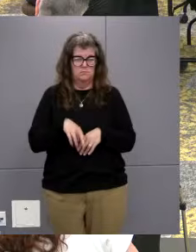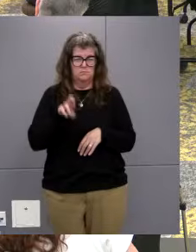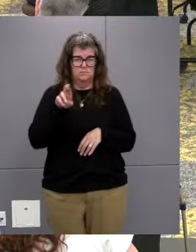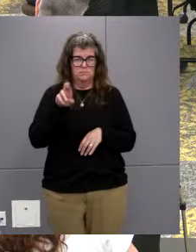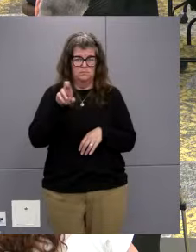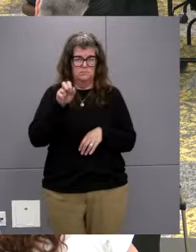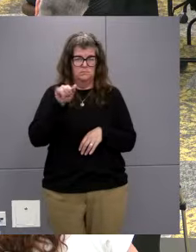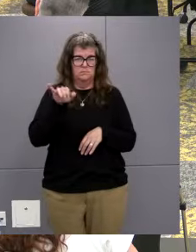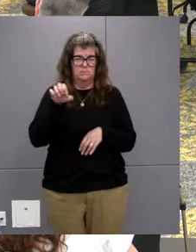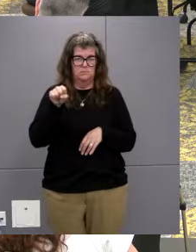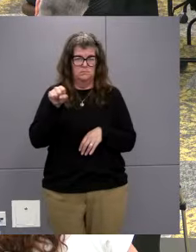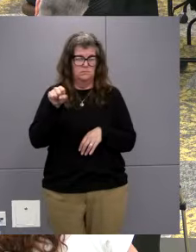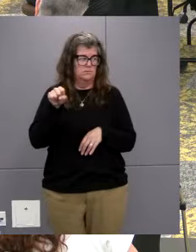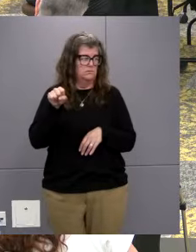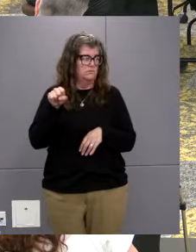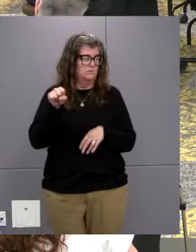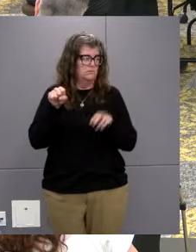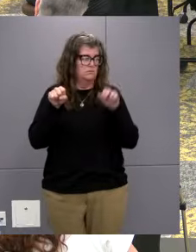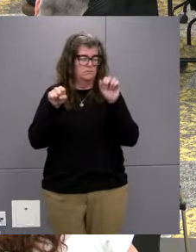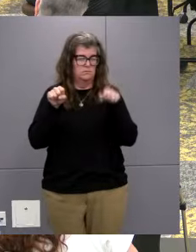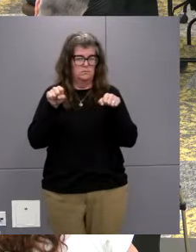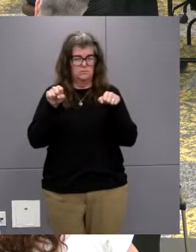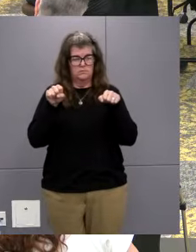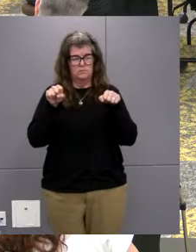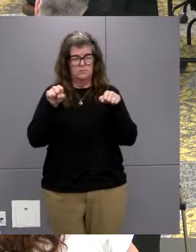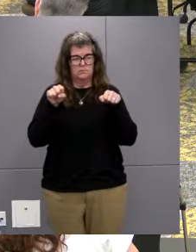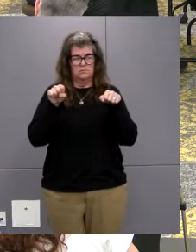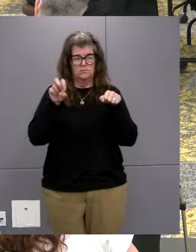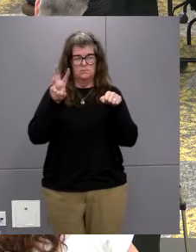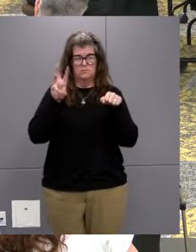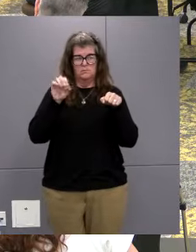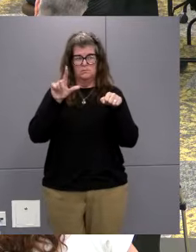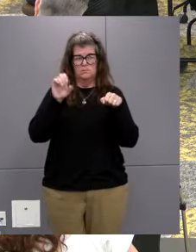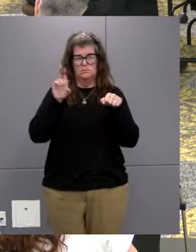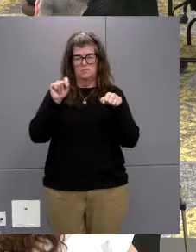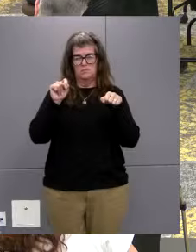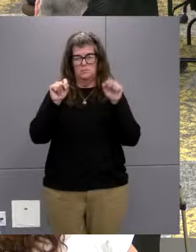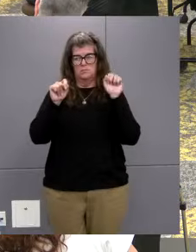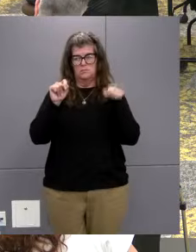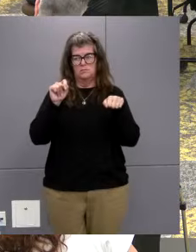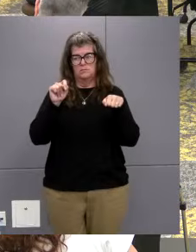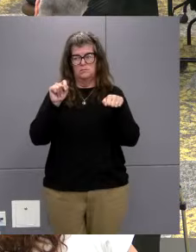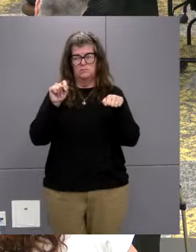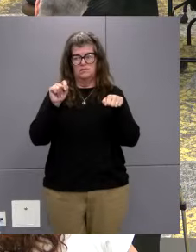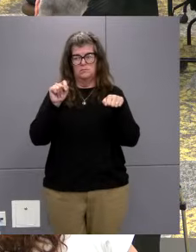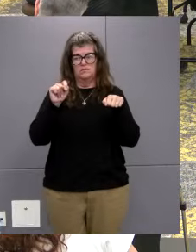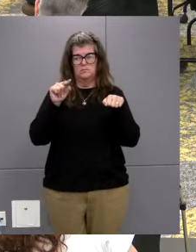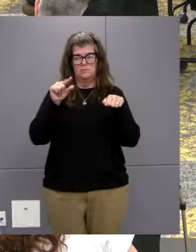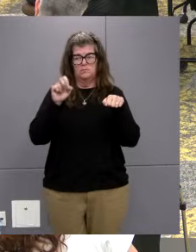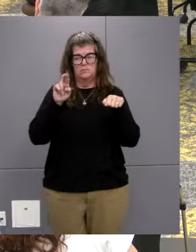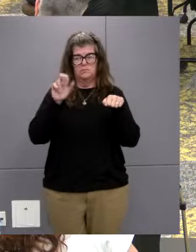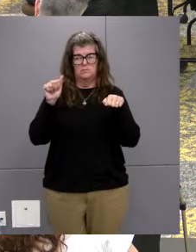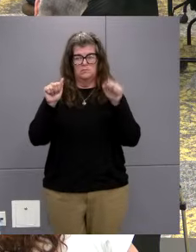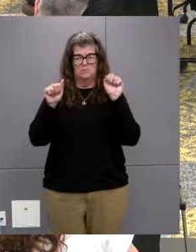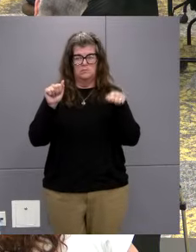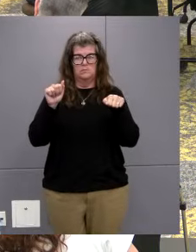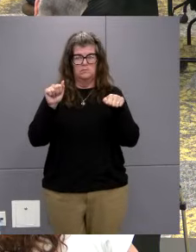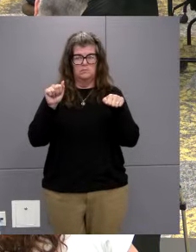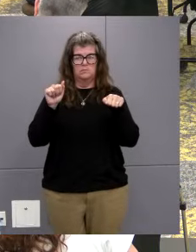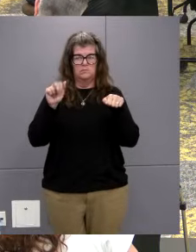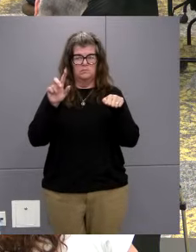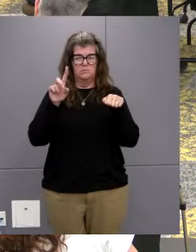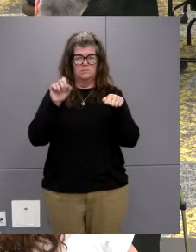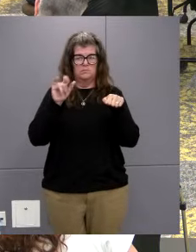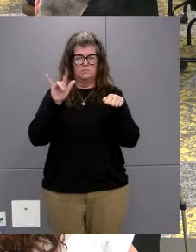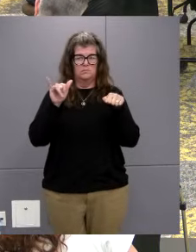Reyes? Yes. Trustee Walcott? Yes. Trustee Guerra? Yes. Trustee